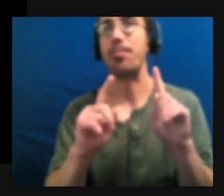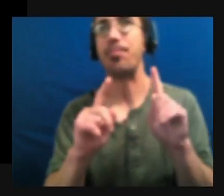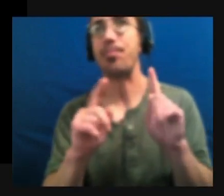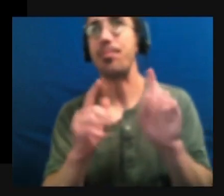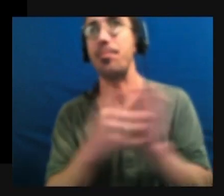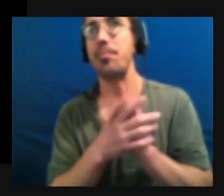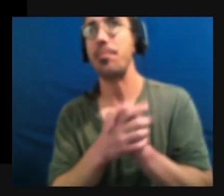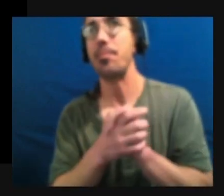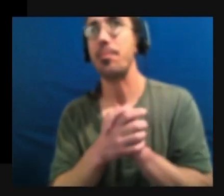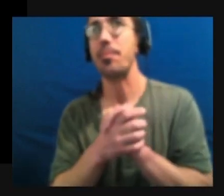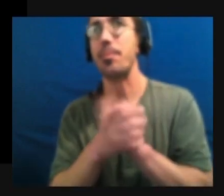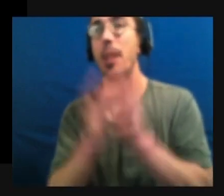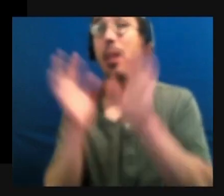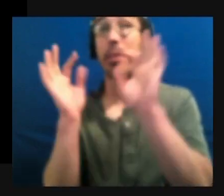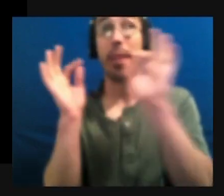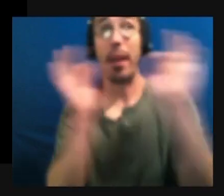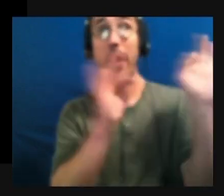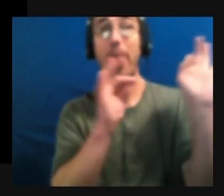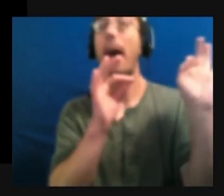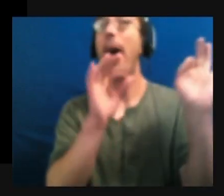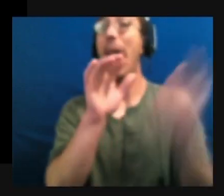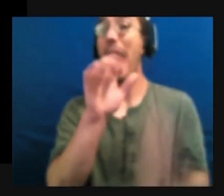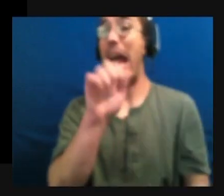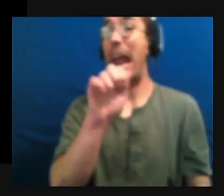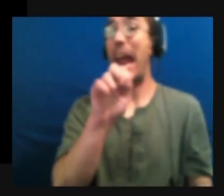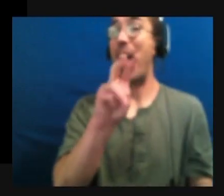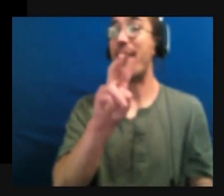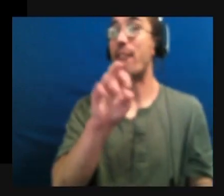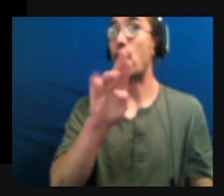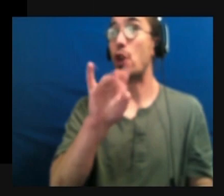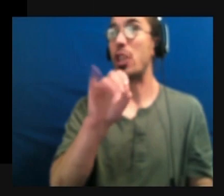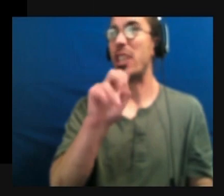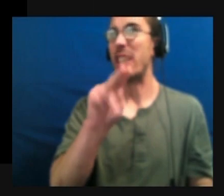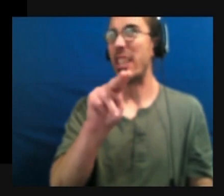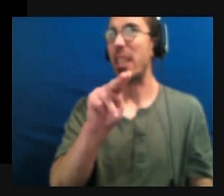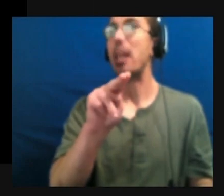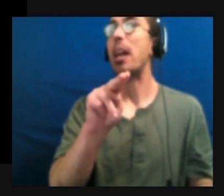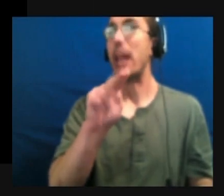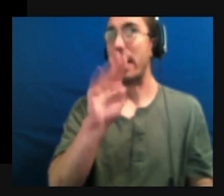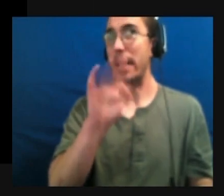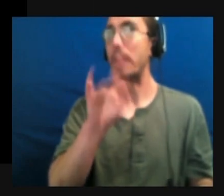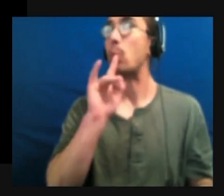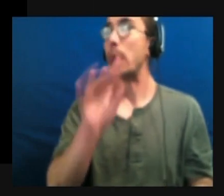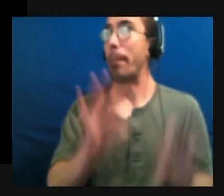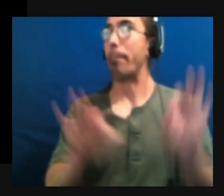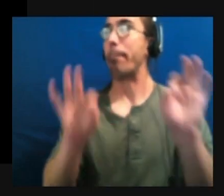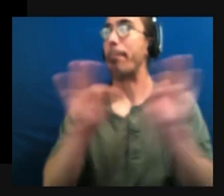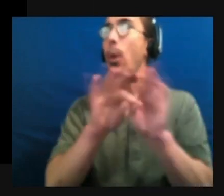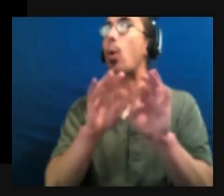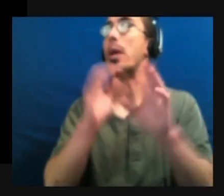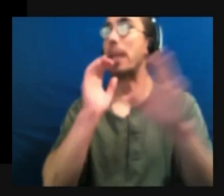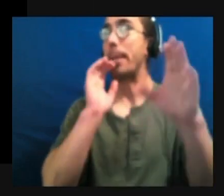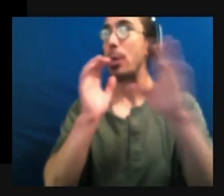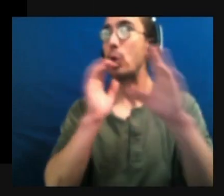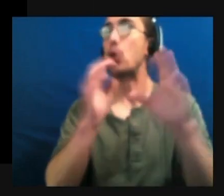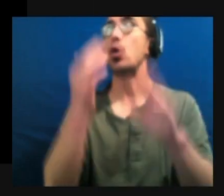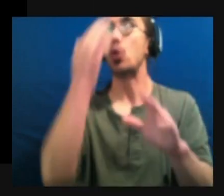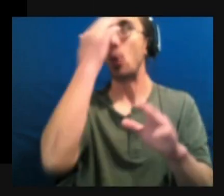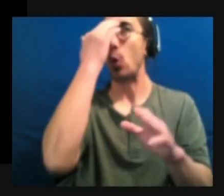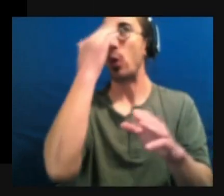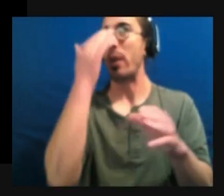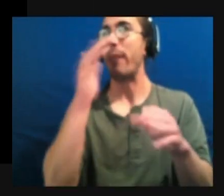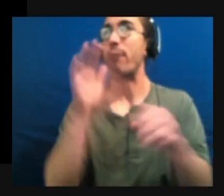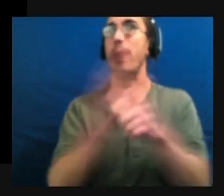gaze aversion is very much part of that meaningful communication. So that's an important keep in mind. I